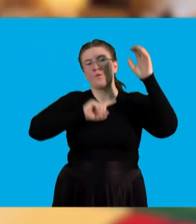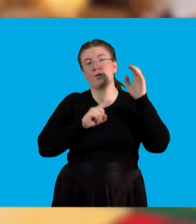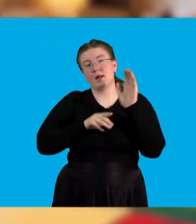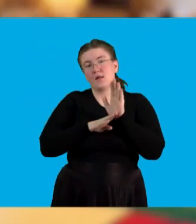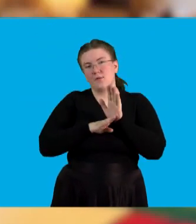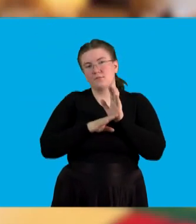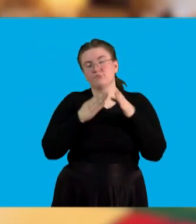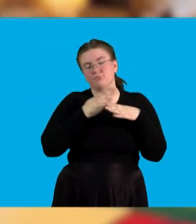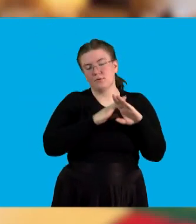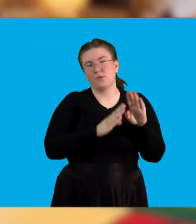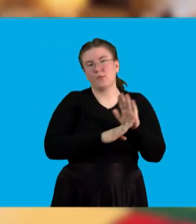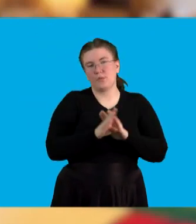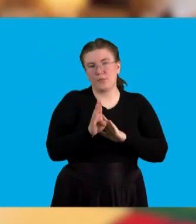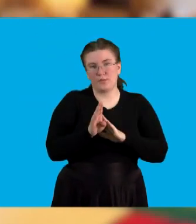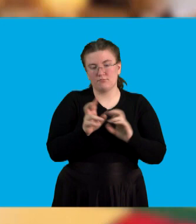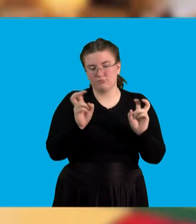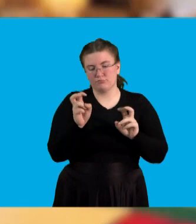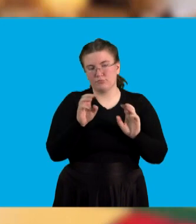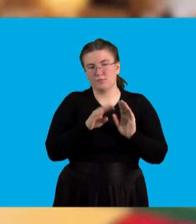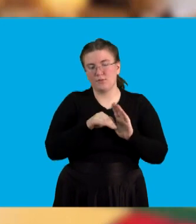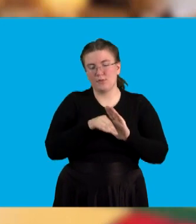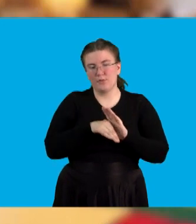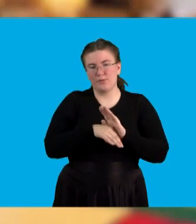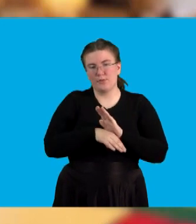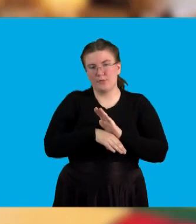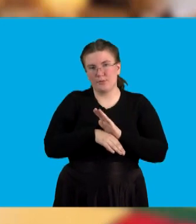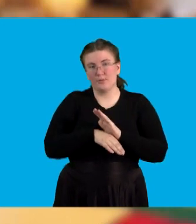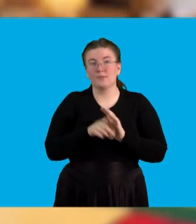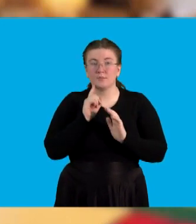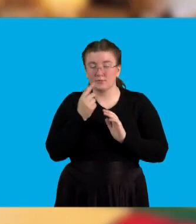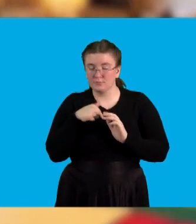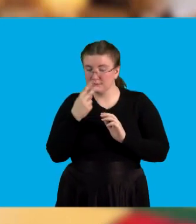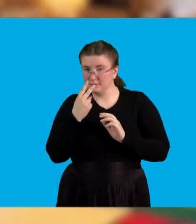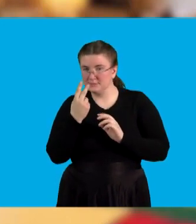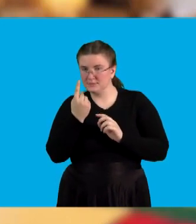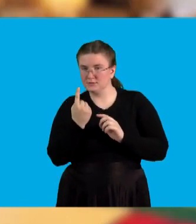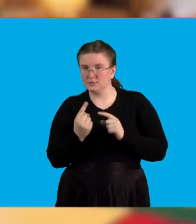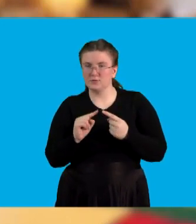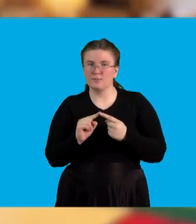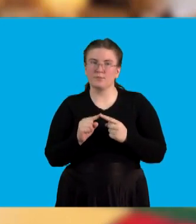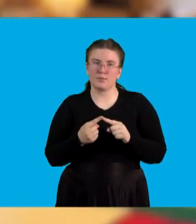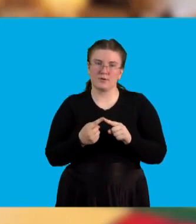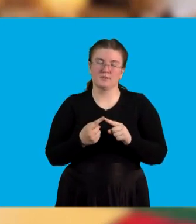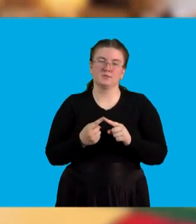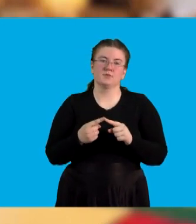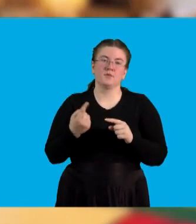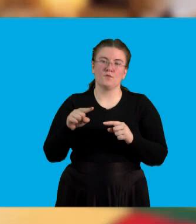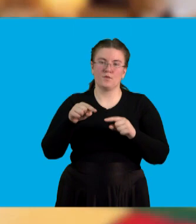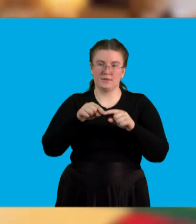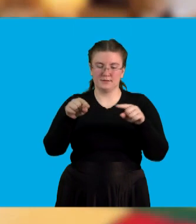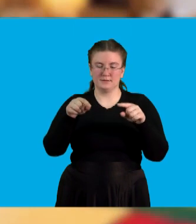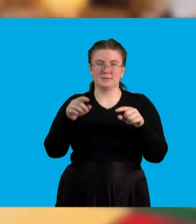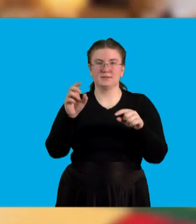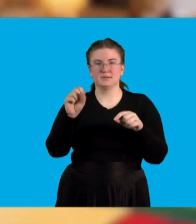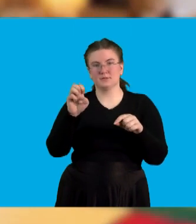decreasing because the current is decreasing. However, the current is the same at each and every point that we are measuring